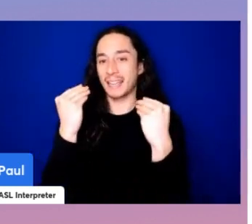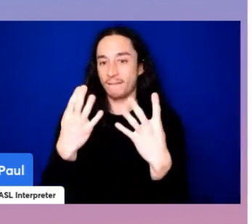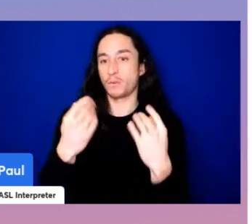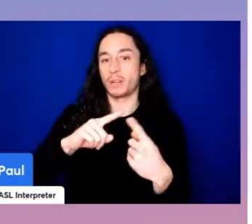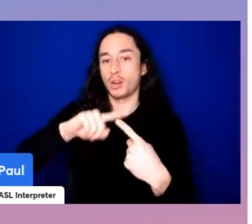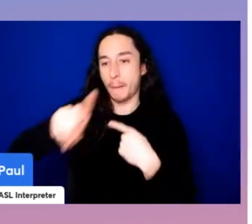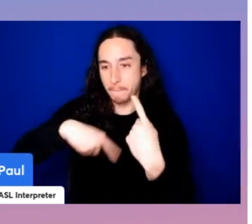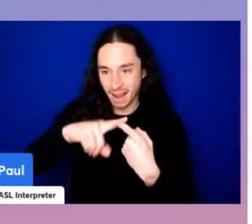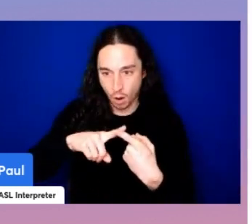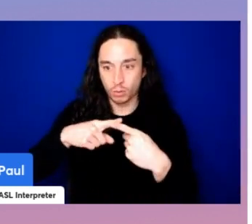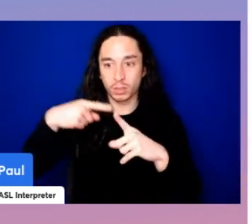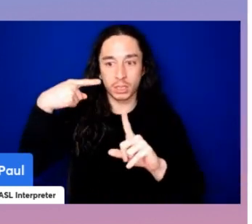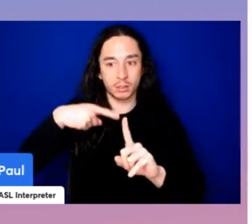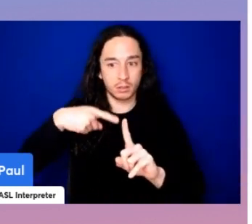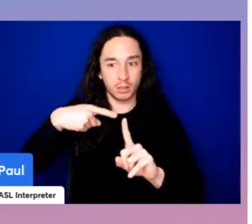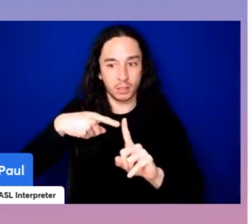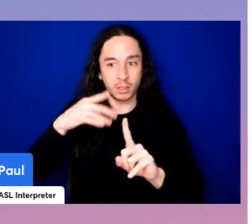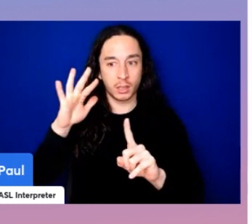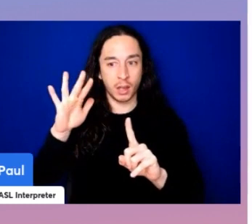about the